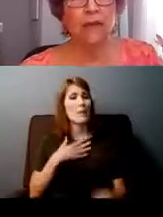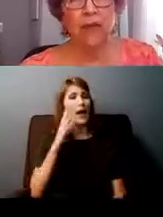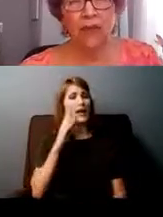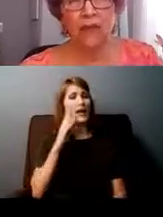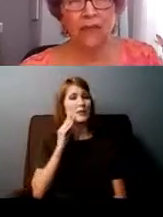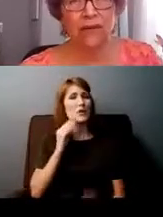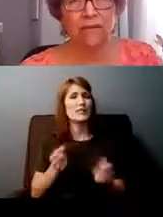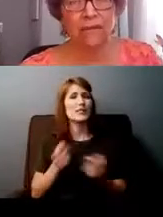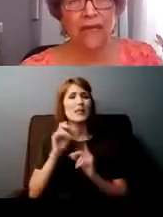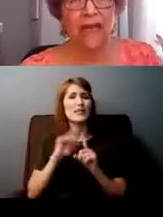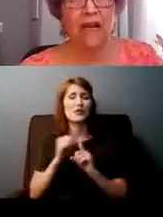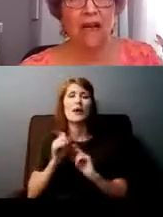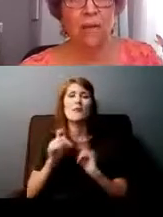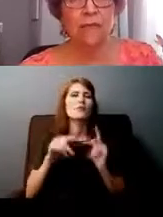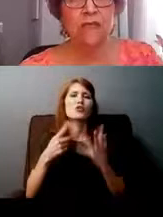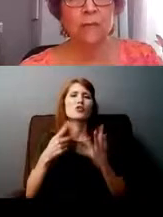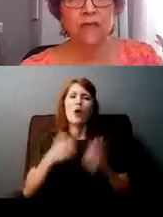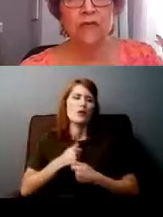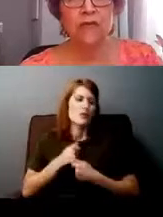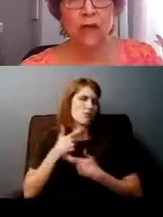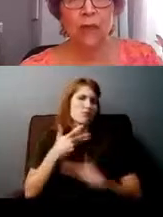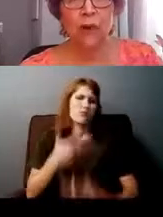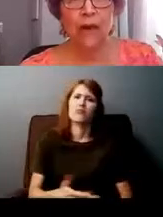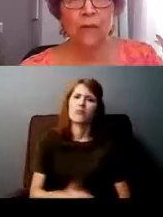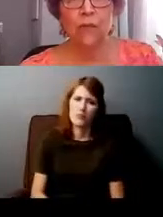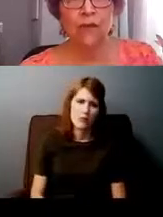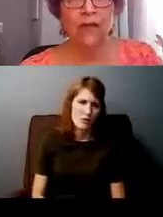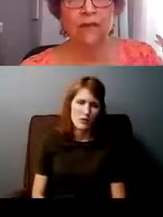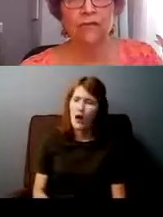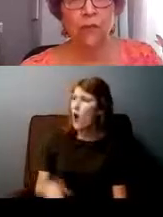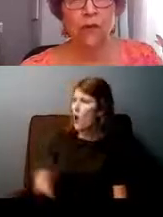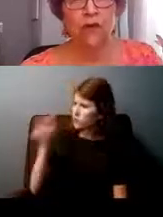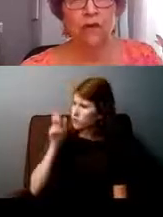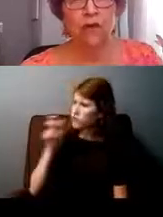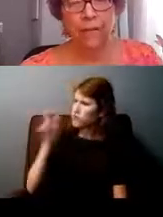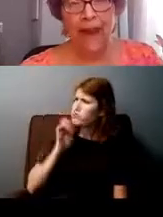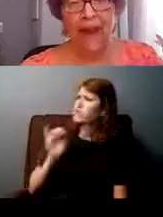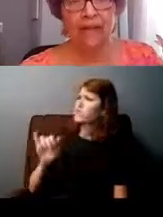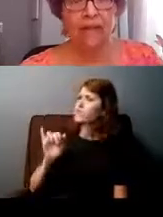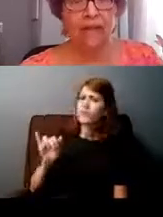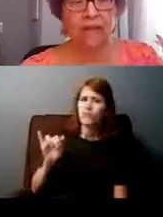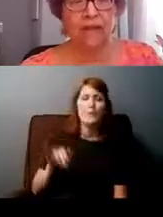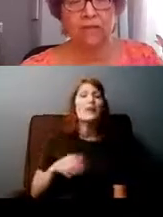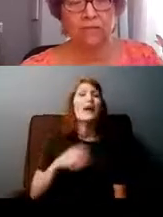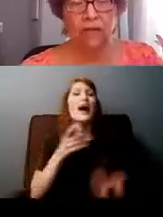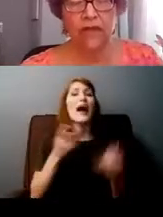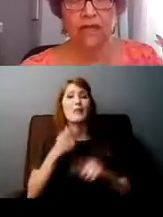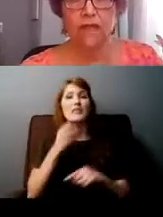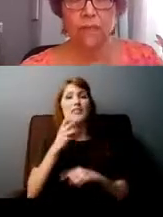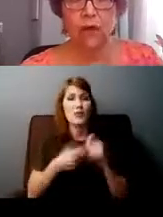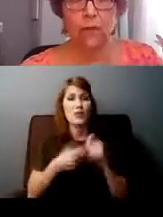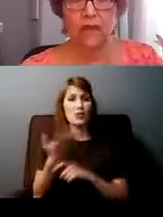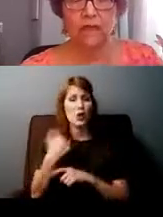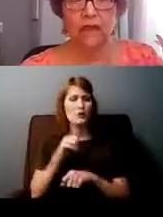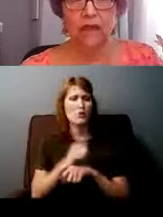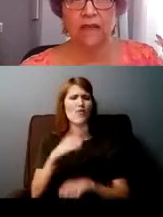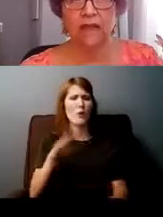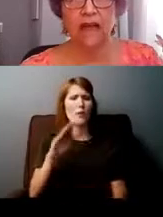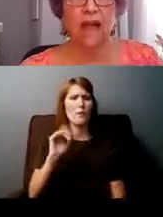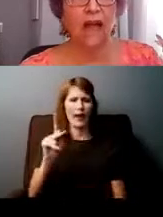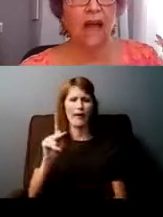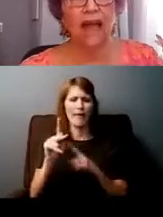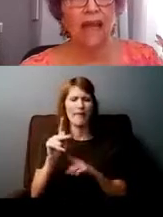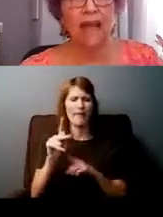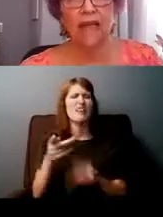want to be heard. Some years ago, I was working for a bank in the lending department,